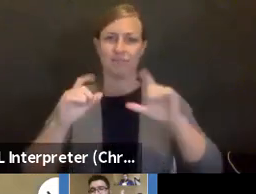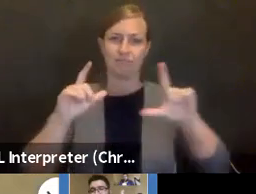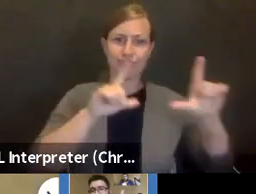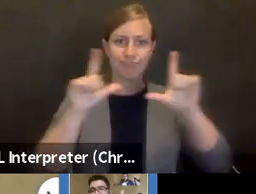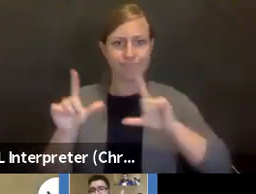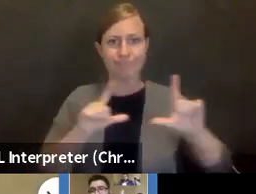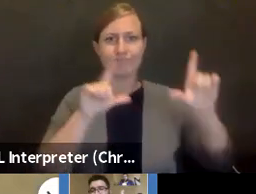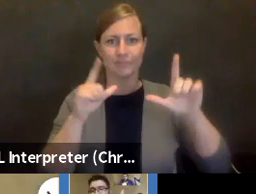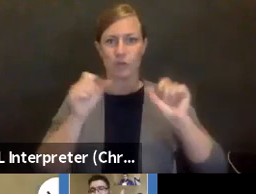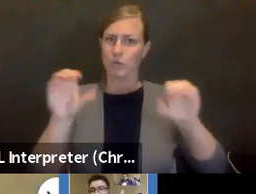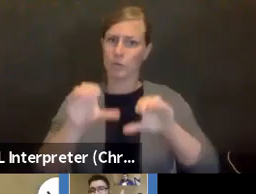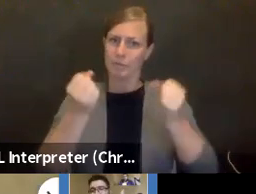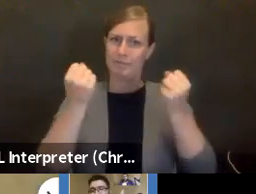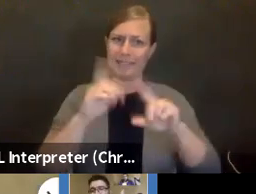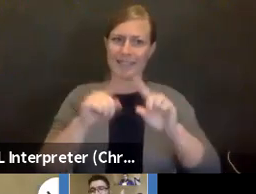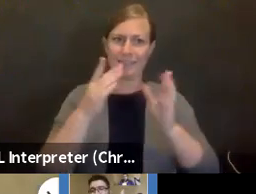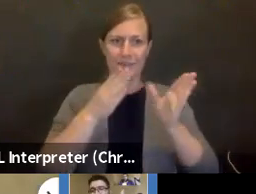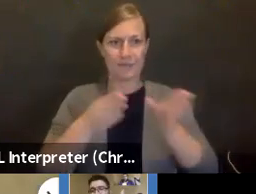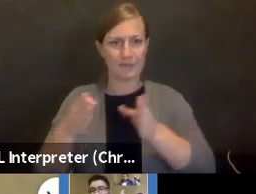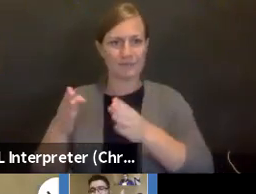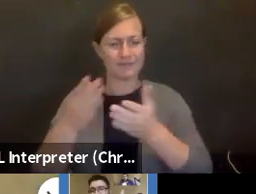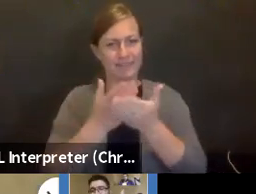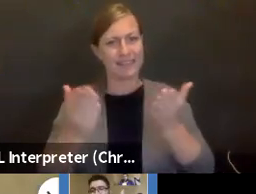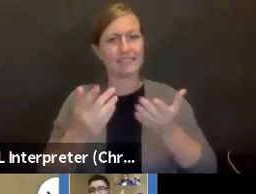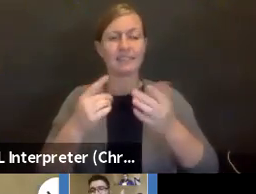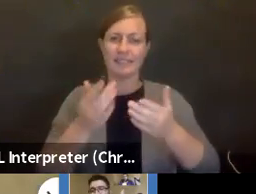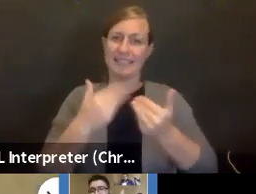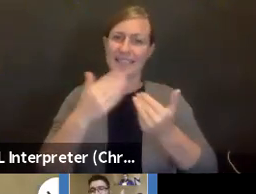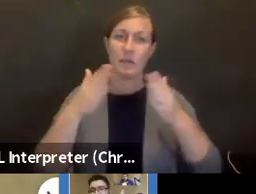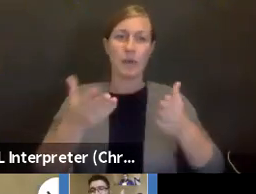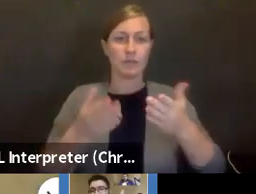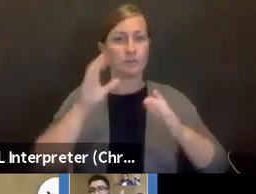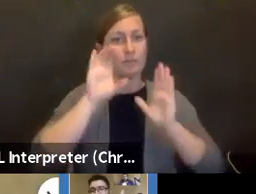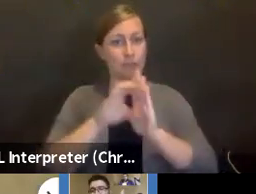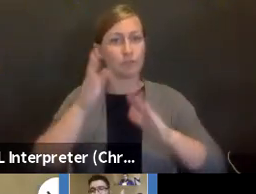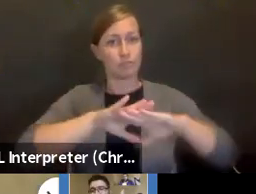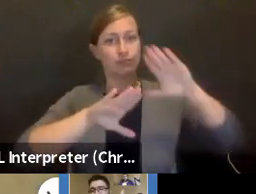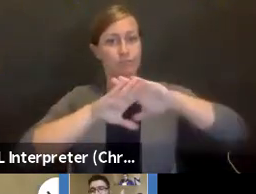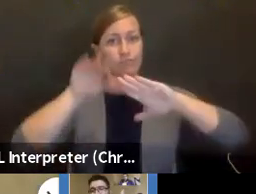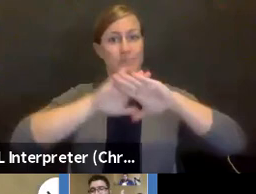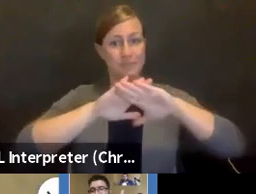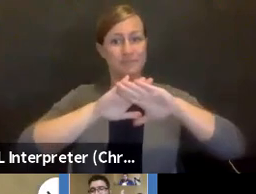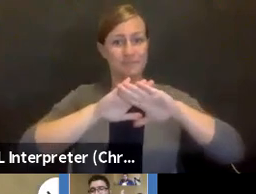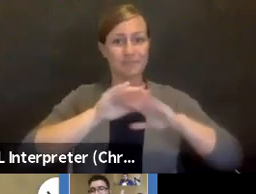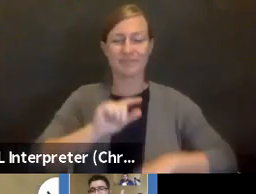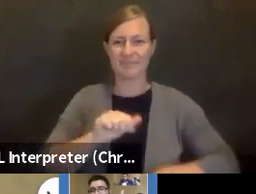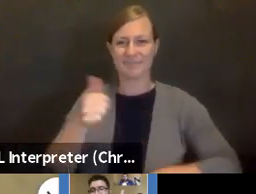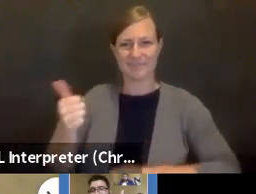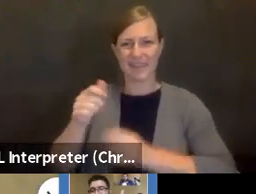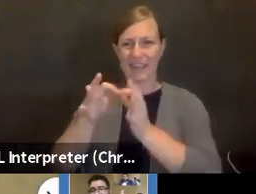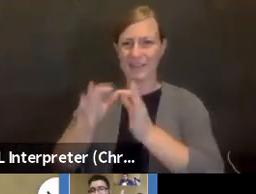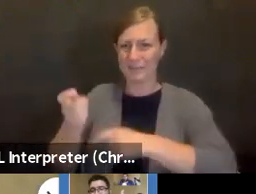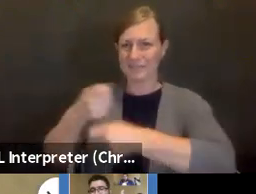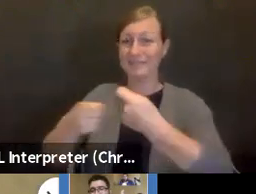things. It's a really easy way to layer photos on top of each other. Down below, if you've ever